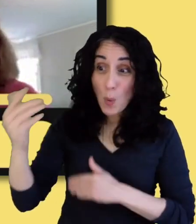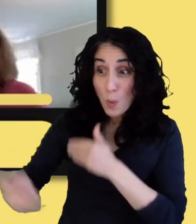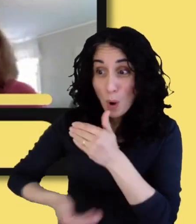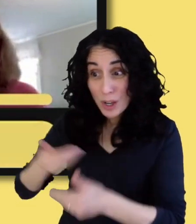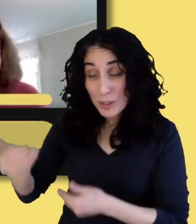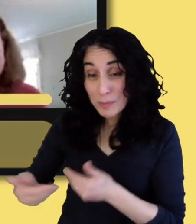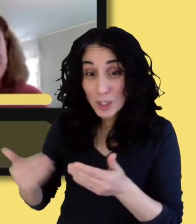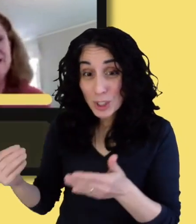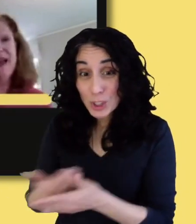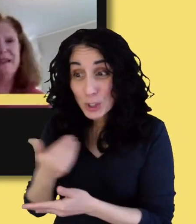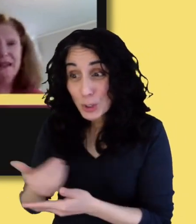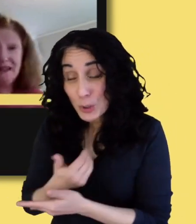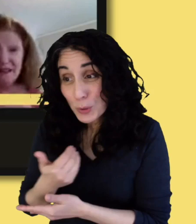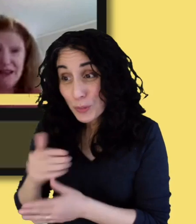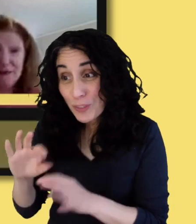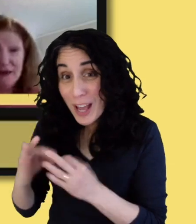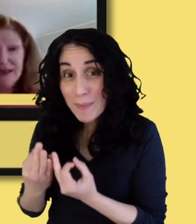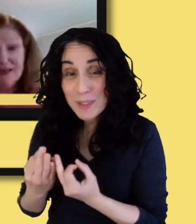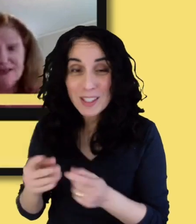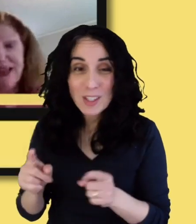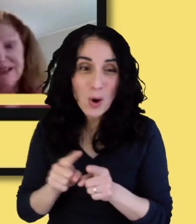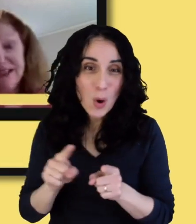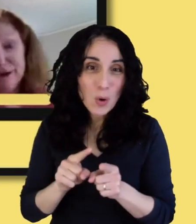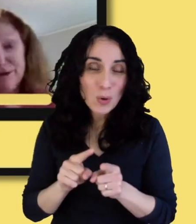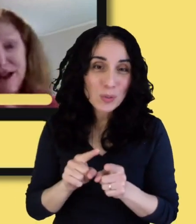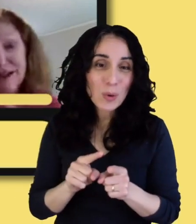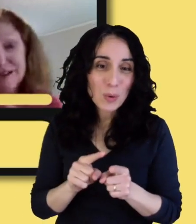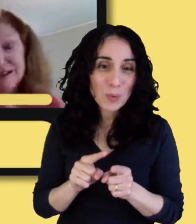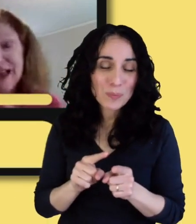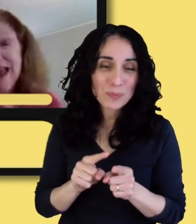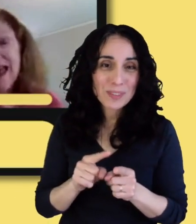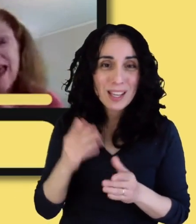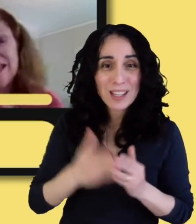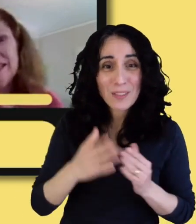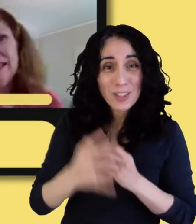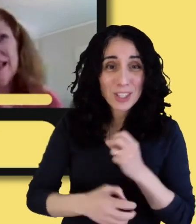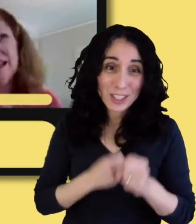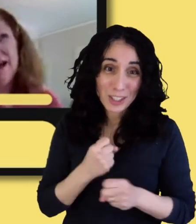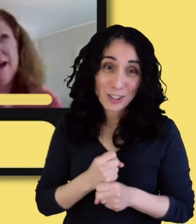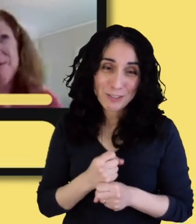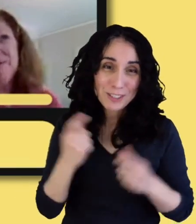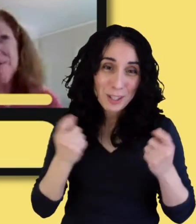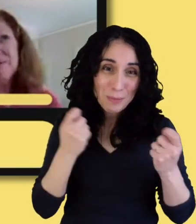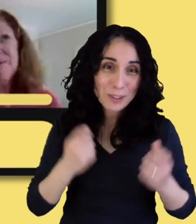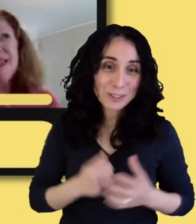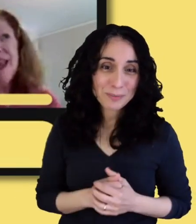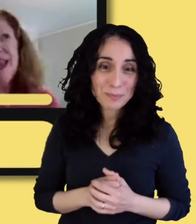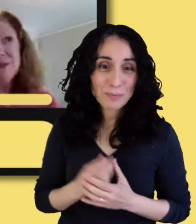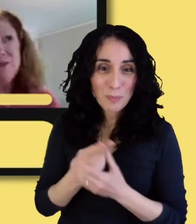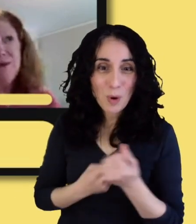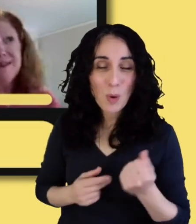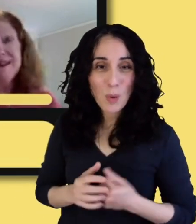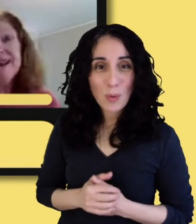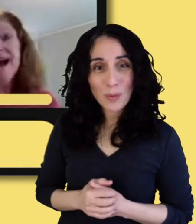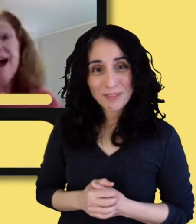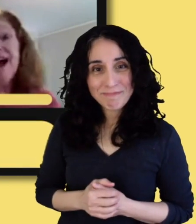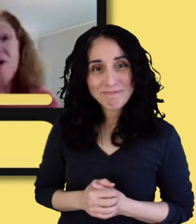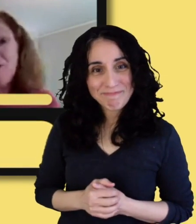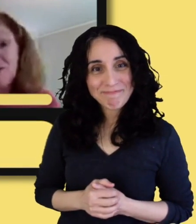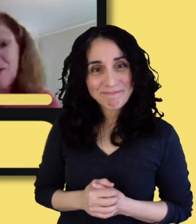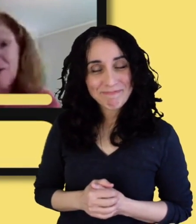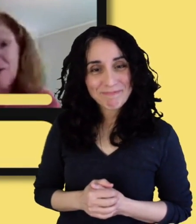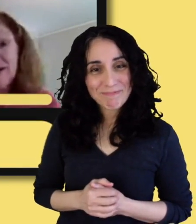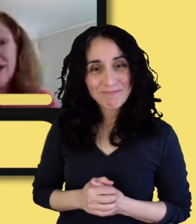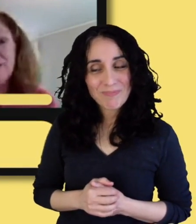new Duffy families, and then the other one is the end of the year for us. And I think that at this point,